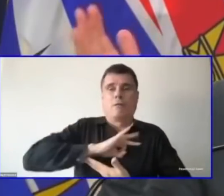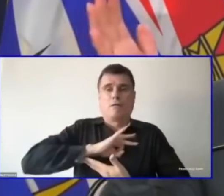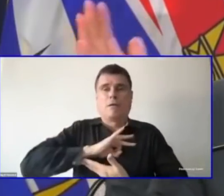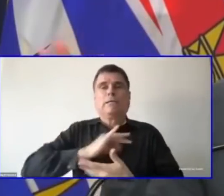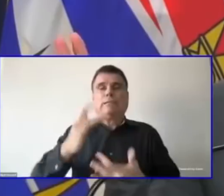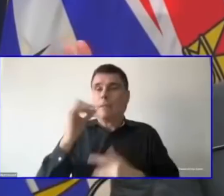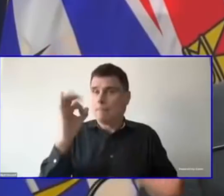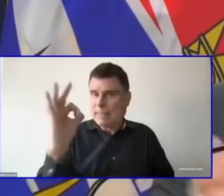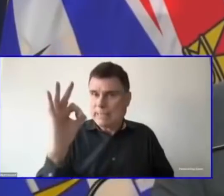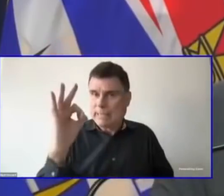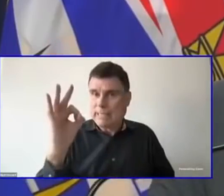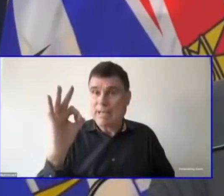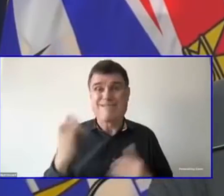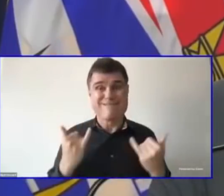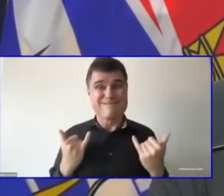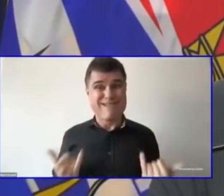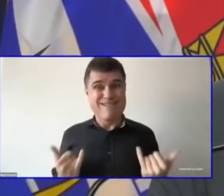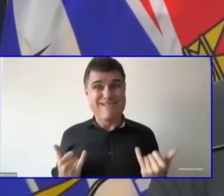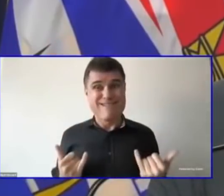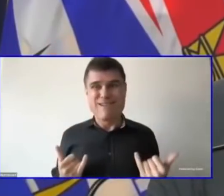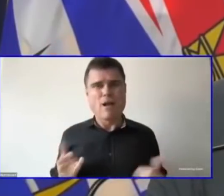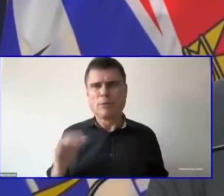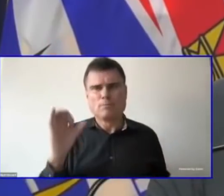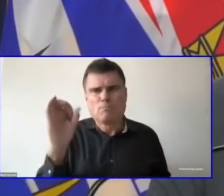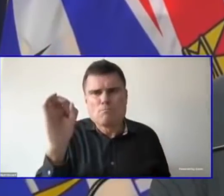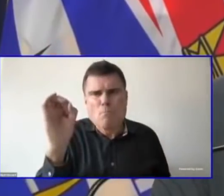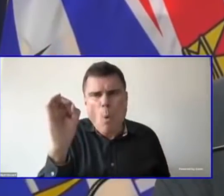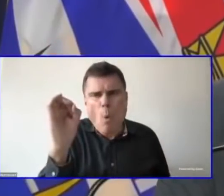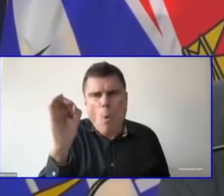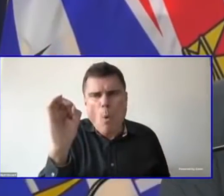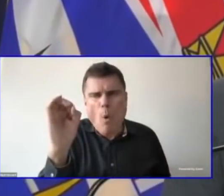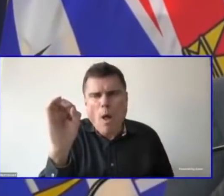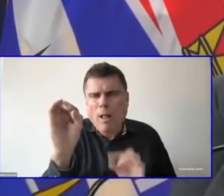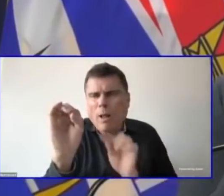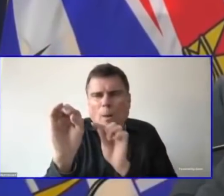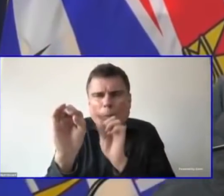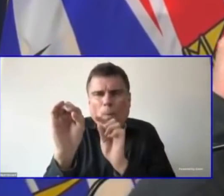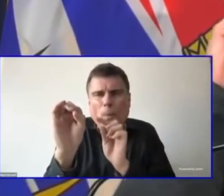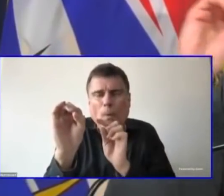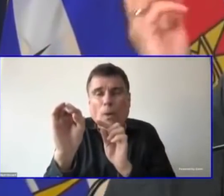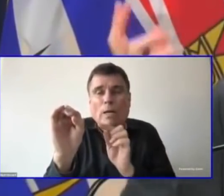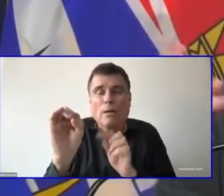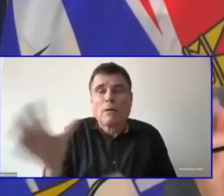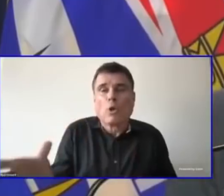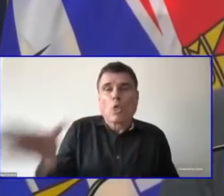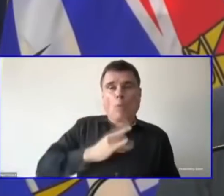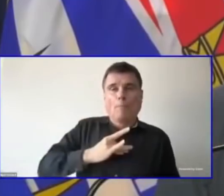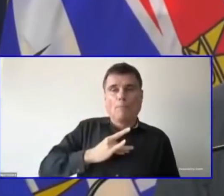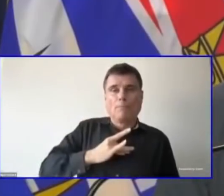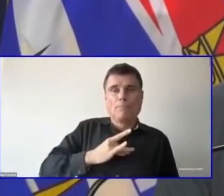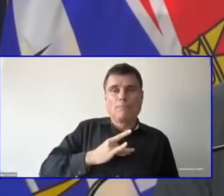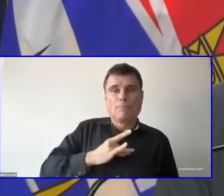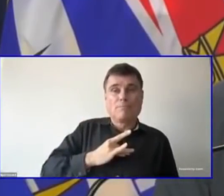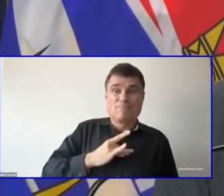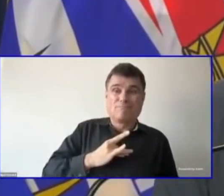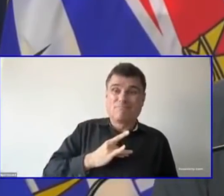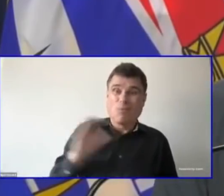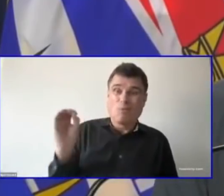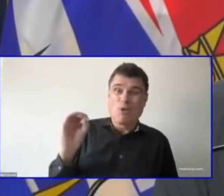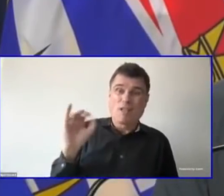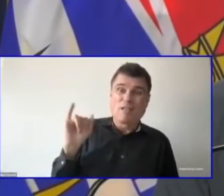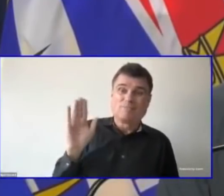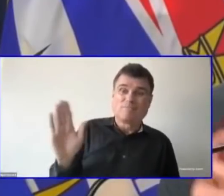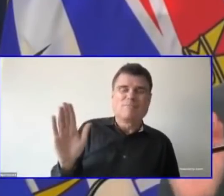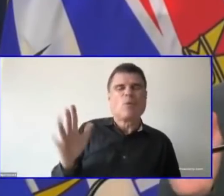of them. And that's what's so important right now. So in terms of the the definitions that we use in the